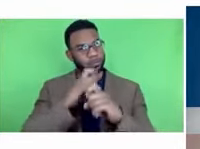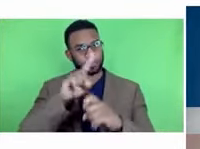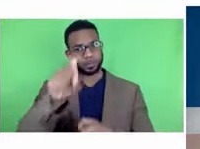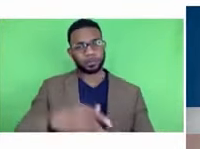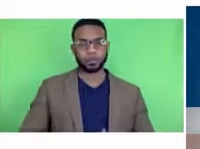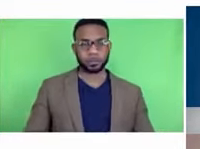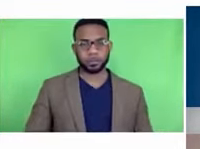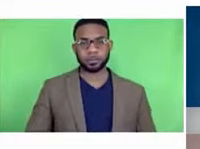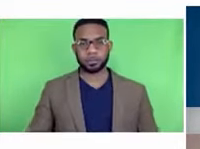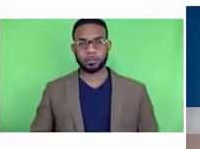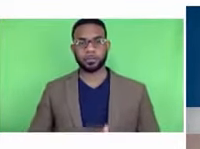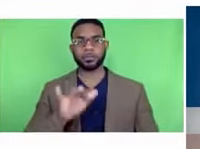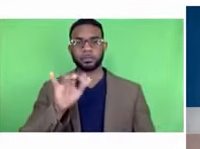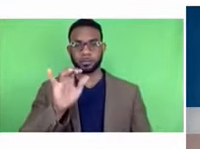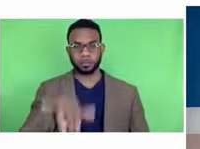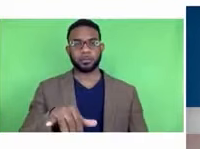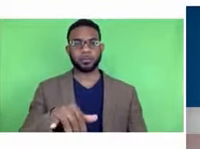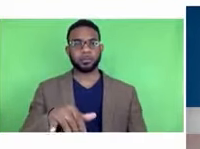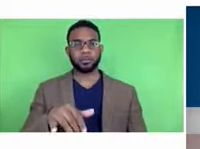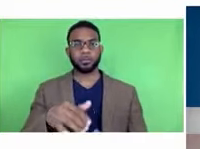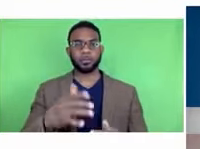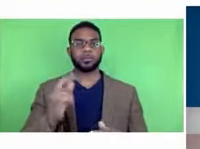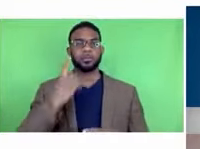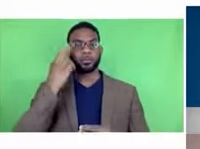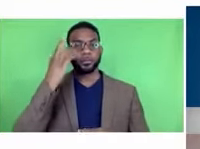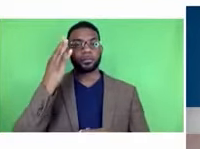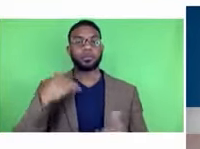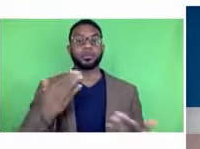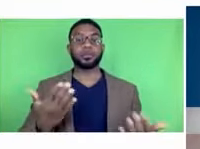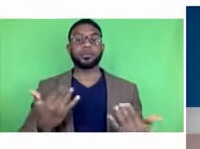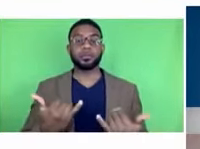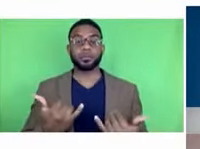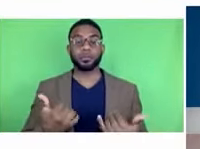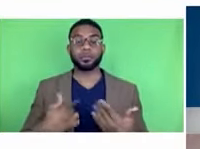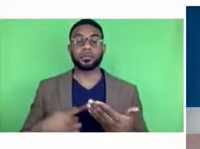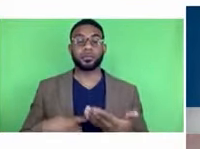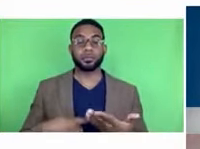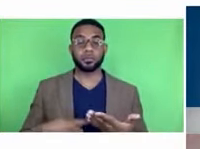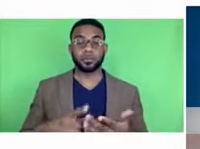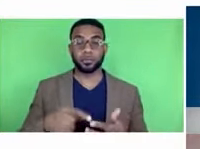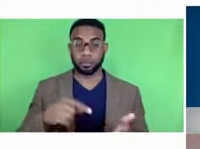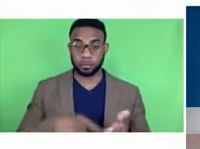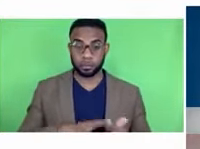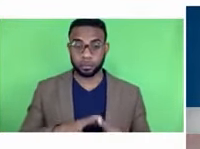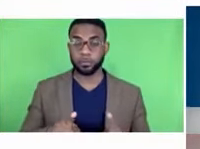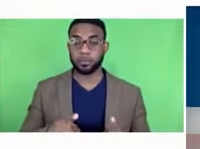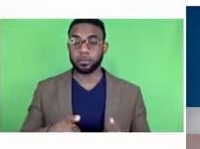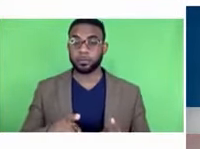I think that that's probably, you know, one of the reasons why we're here today to have a conversation about this. But, you know, I certainly